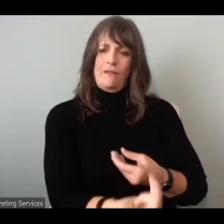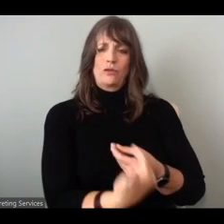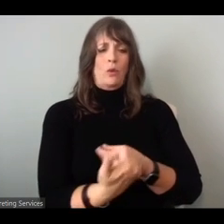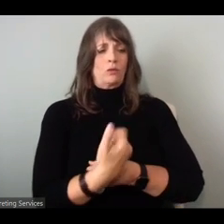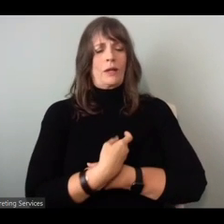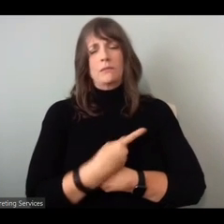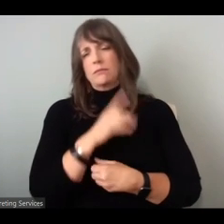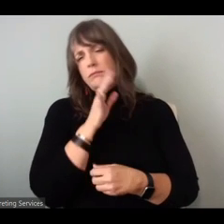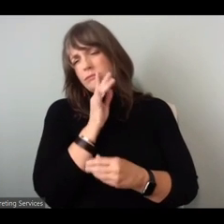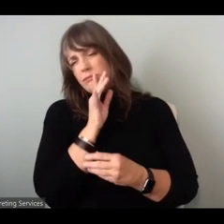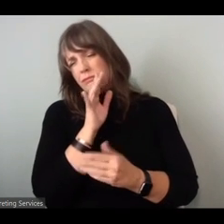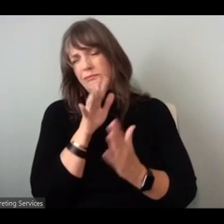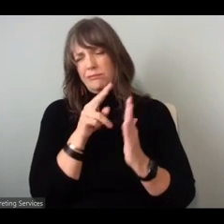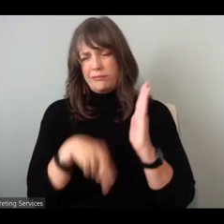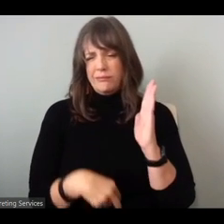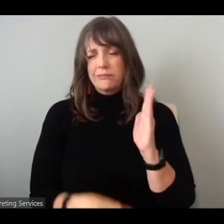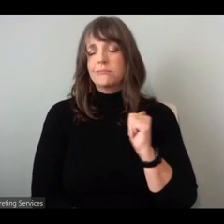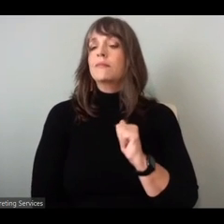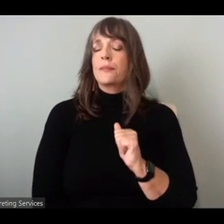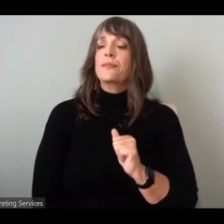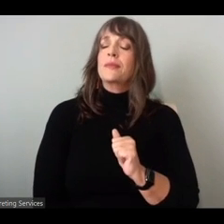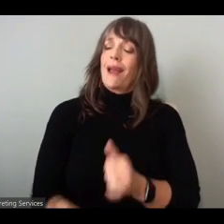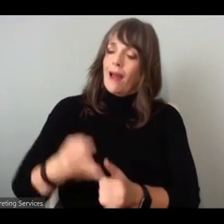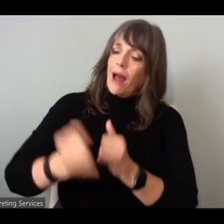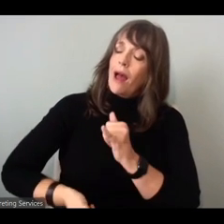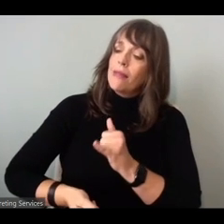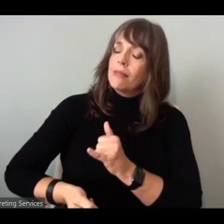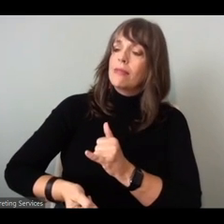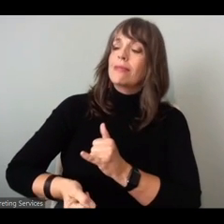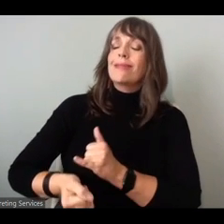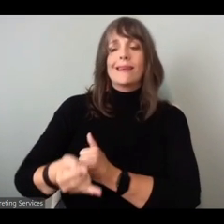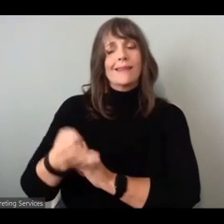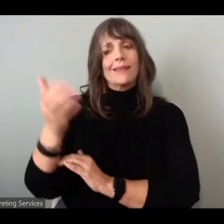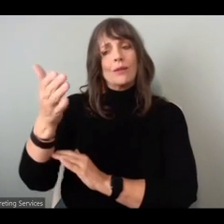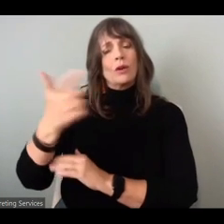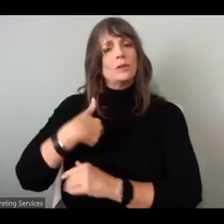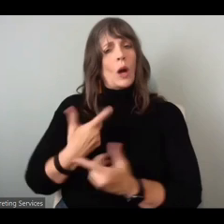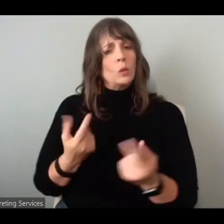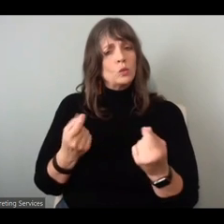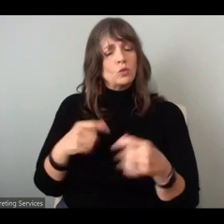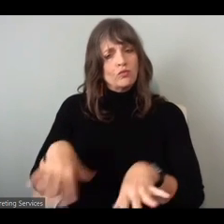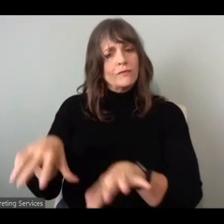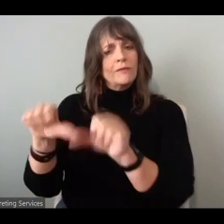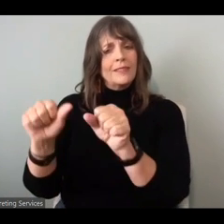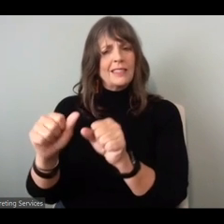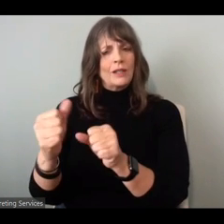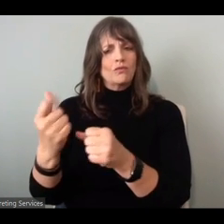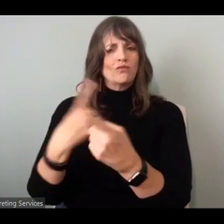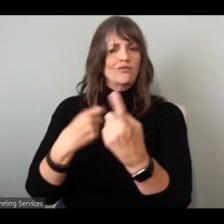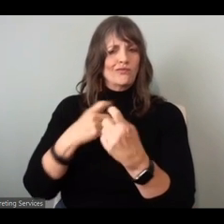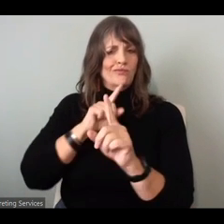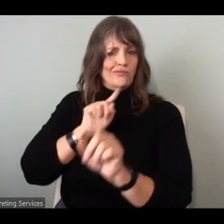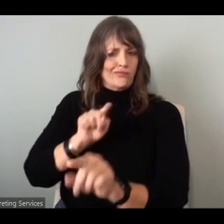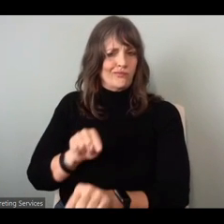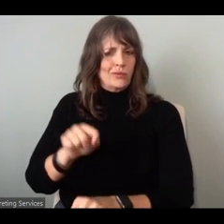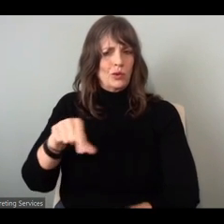of the Seattle Office of Arts and Culture, James Hafferman, deputy director of Serve